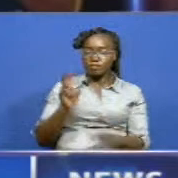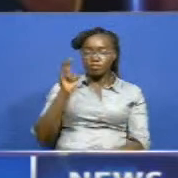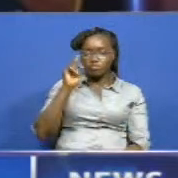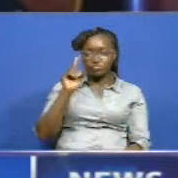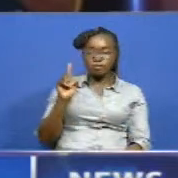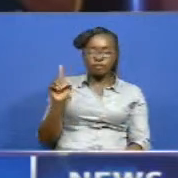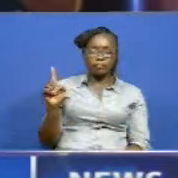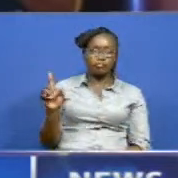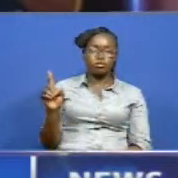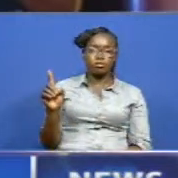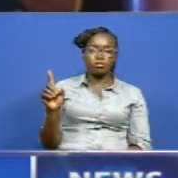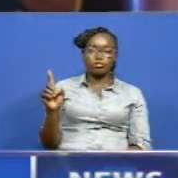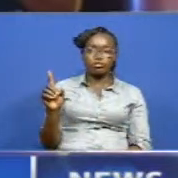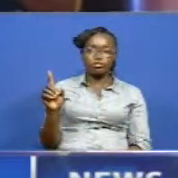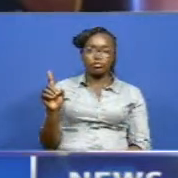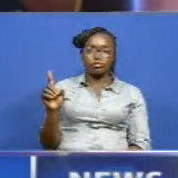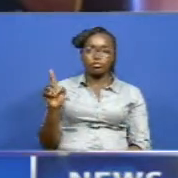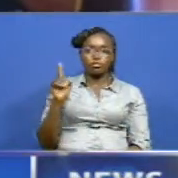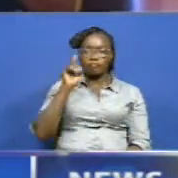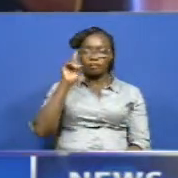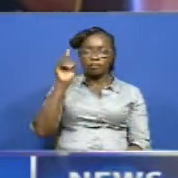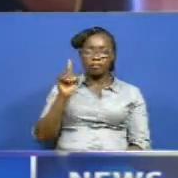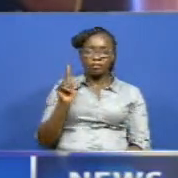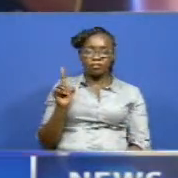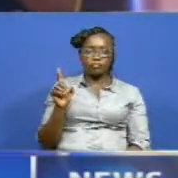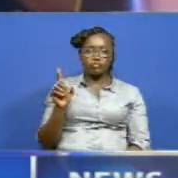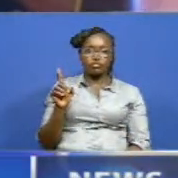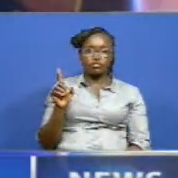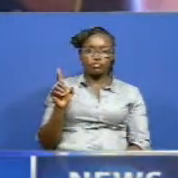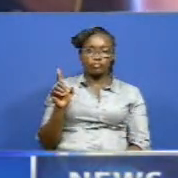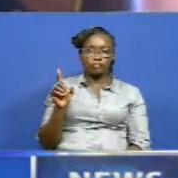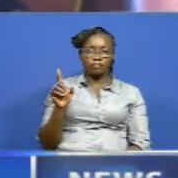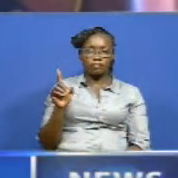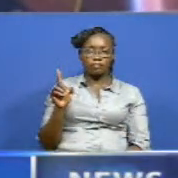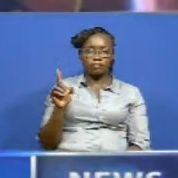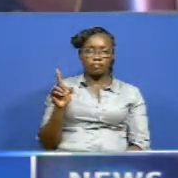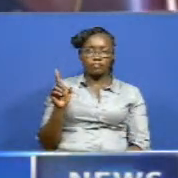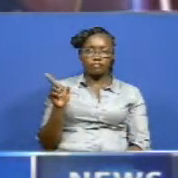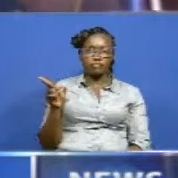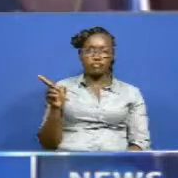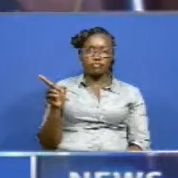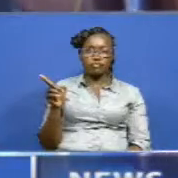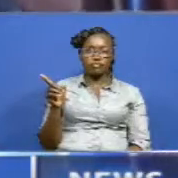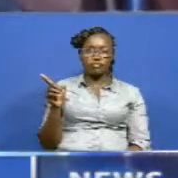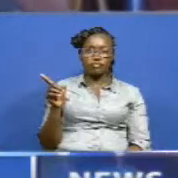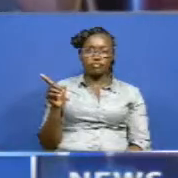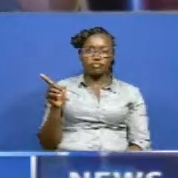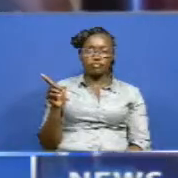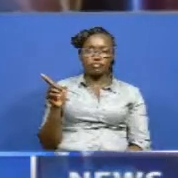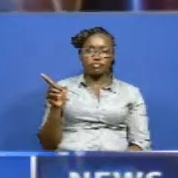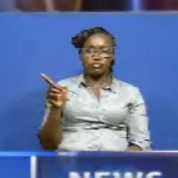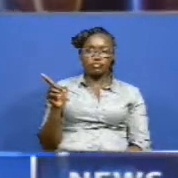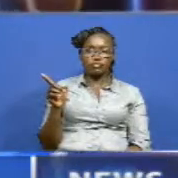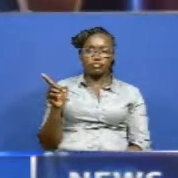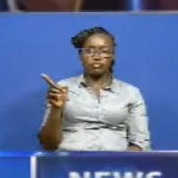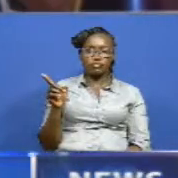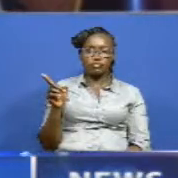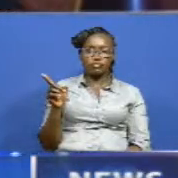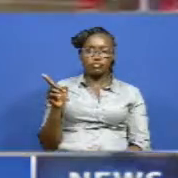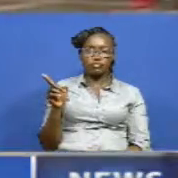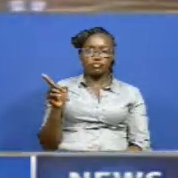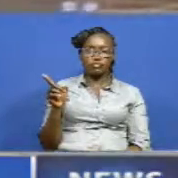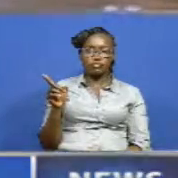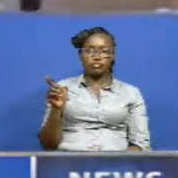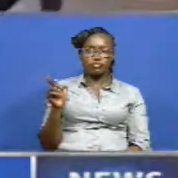team, while middle blockers include Edith Mukuvilani, Violet Makuto, Gladys Ekaru and Lauren Chebet.